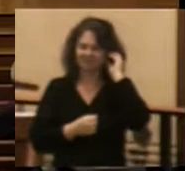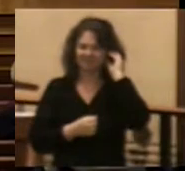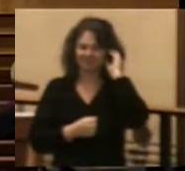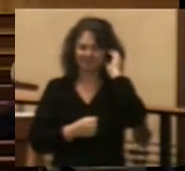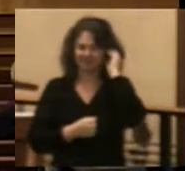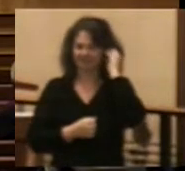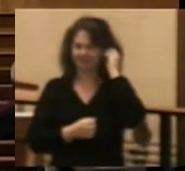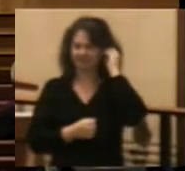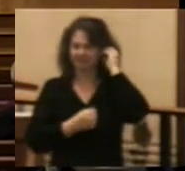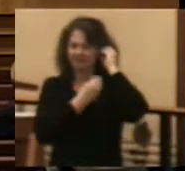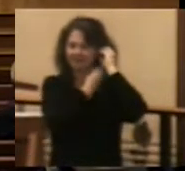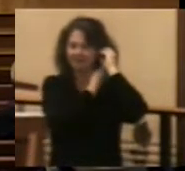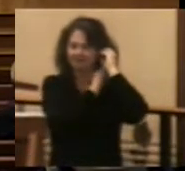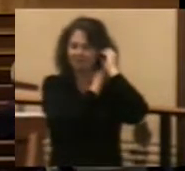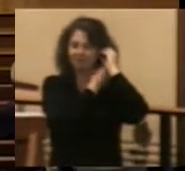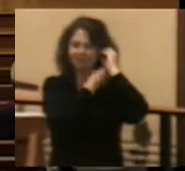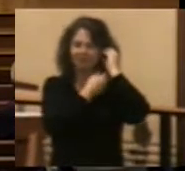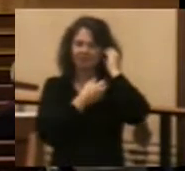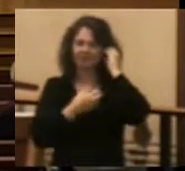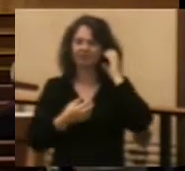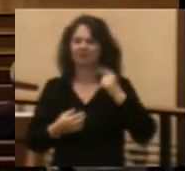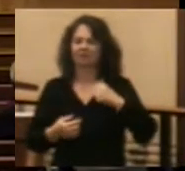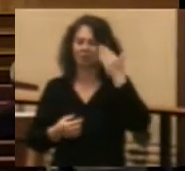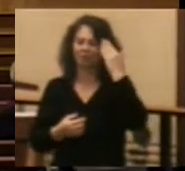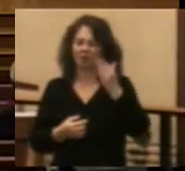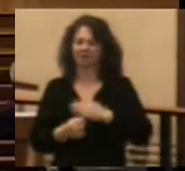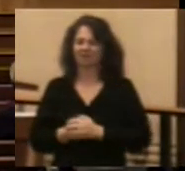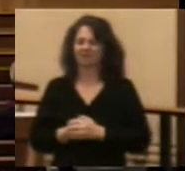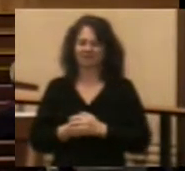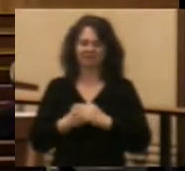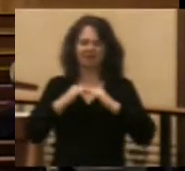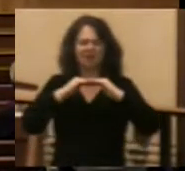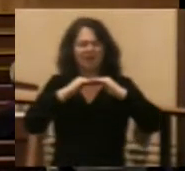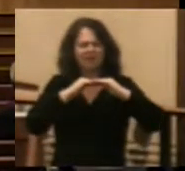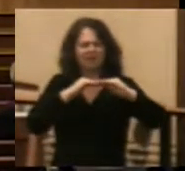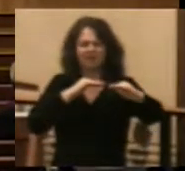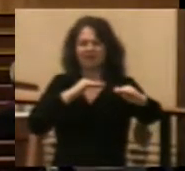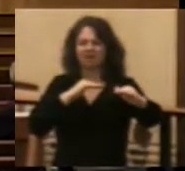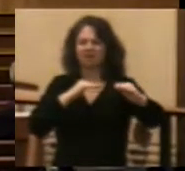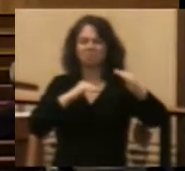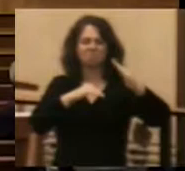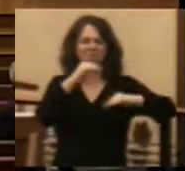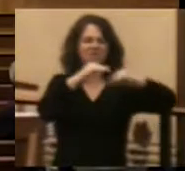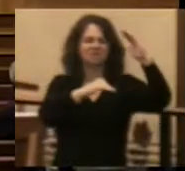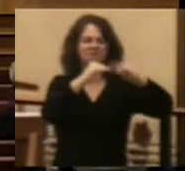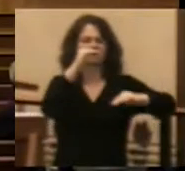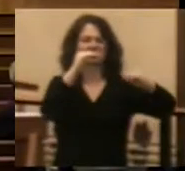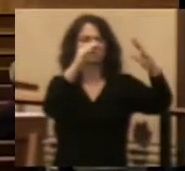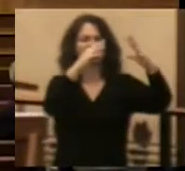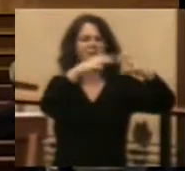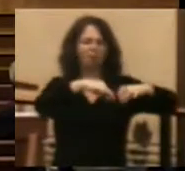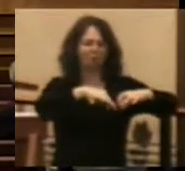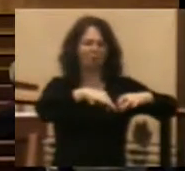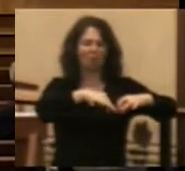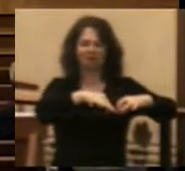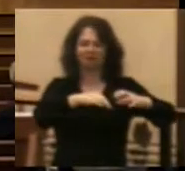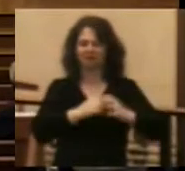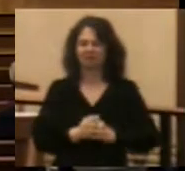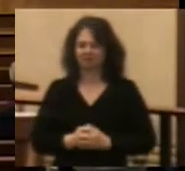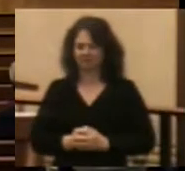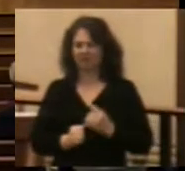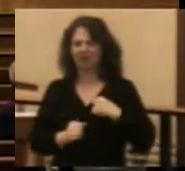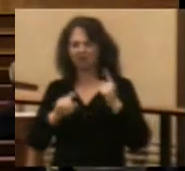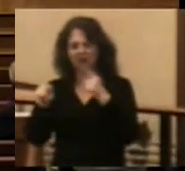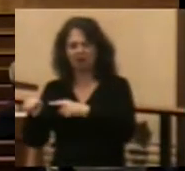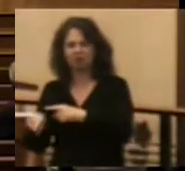but I certainly have been marveling at that, whether it's the leveling of buildings when I leave St. Mary's Hospital after hospital